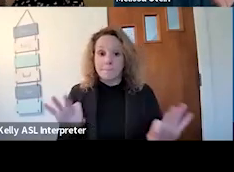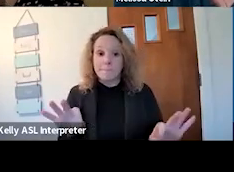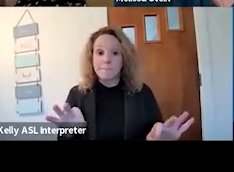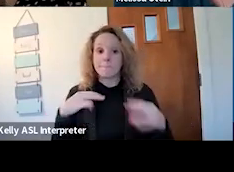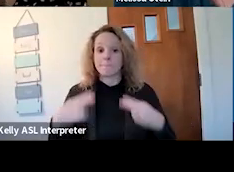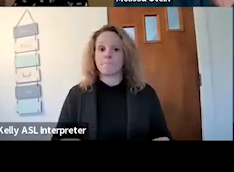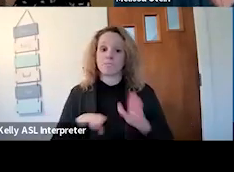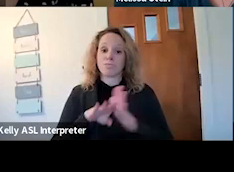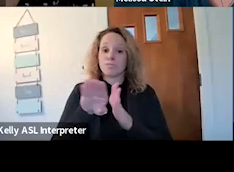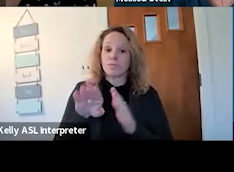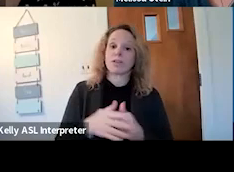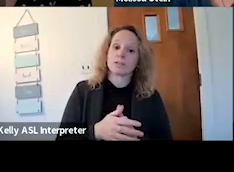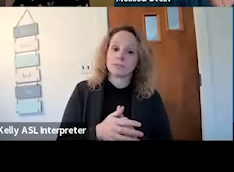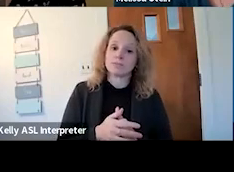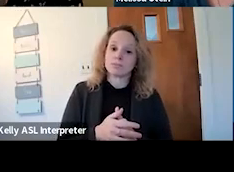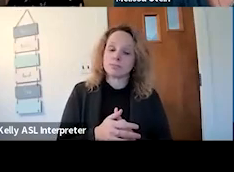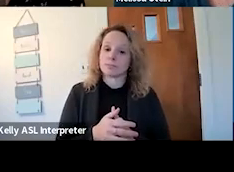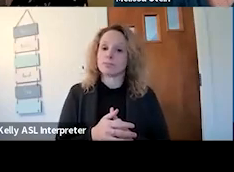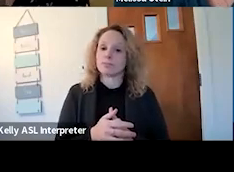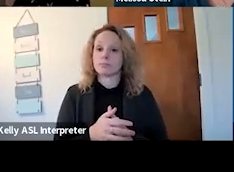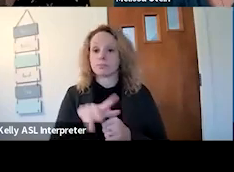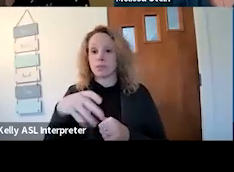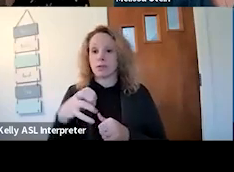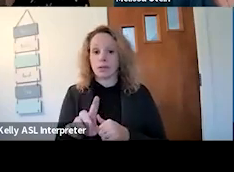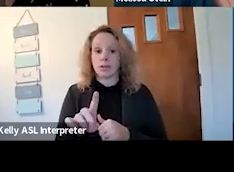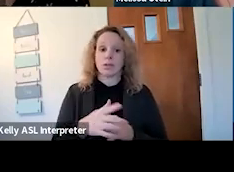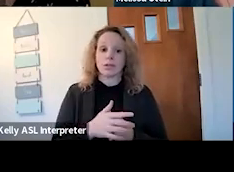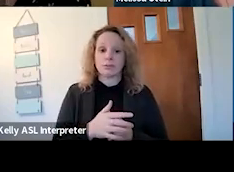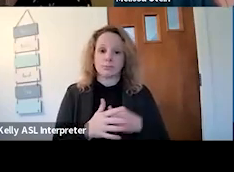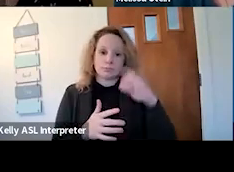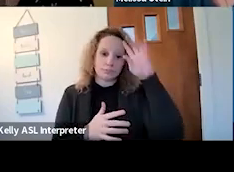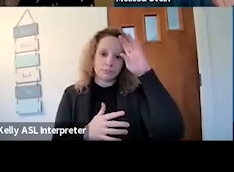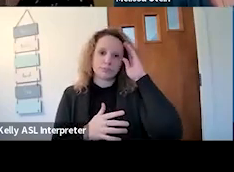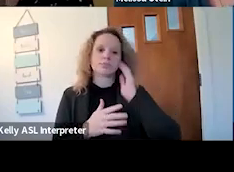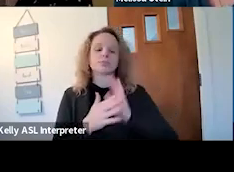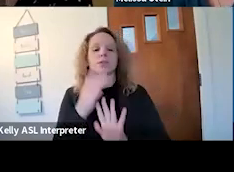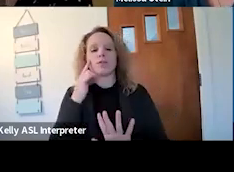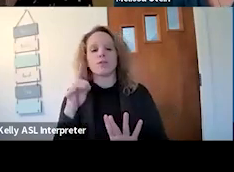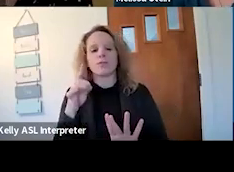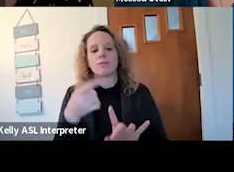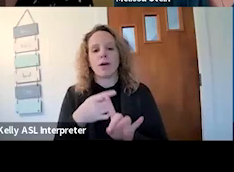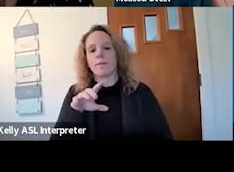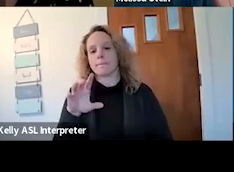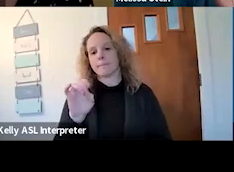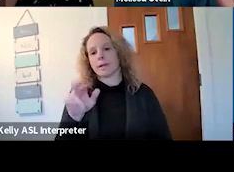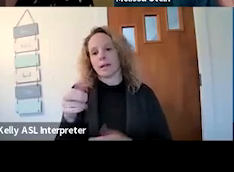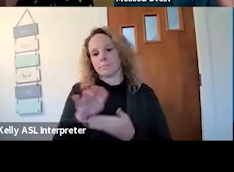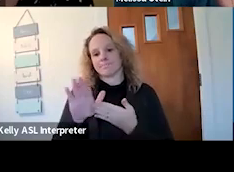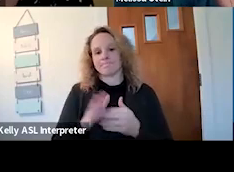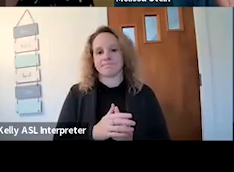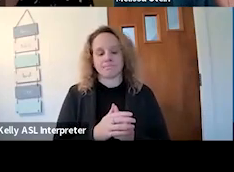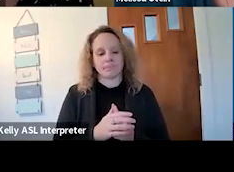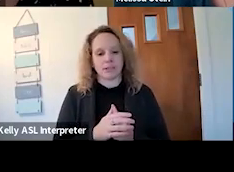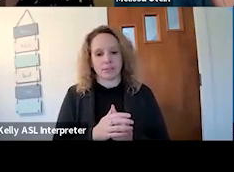and Family Studies and her PhD in Human Development and Family Studies from Oregon State University.